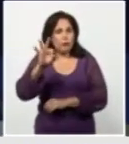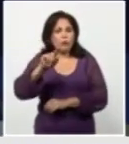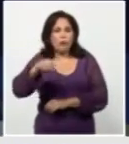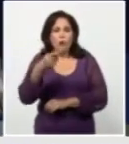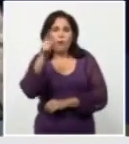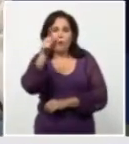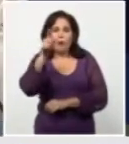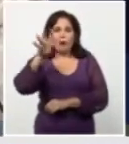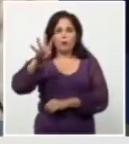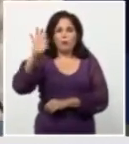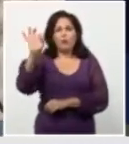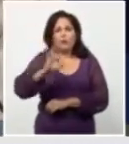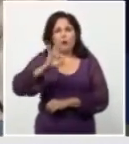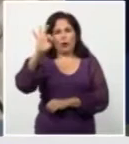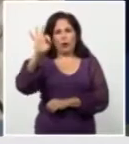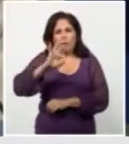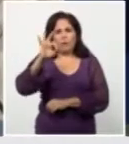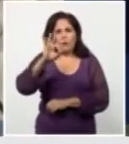Yesterday,